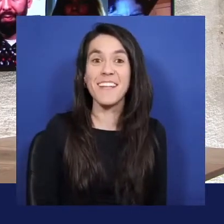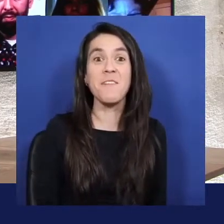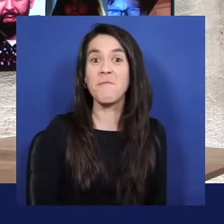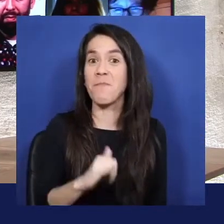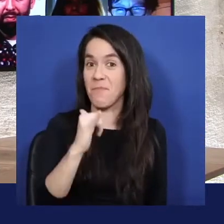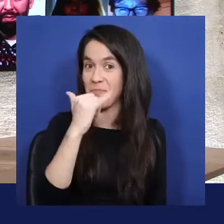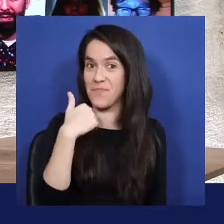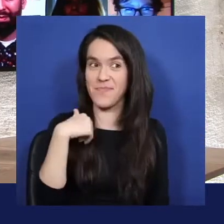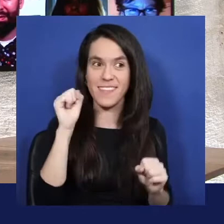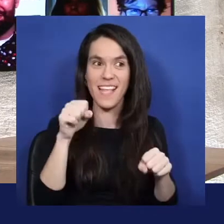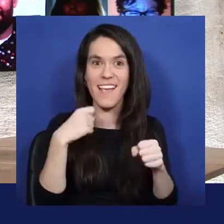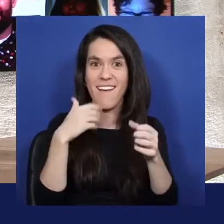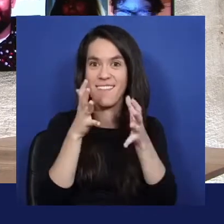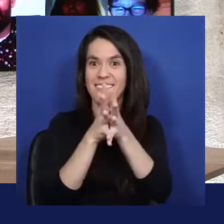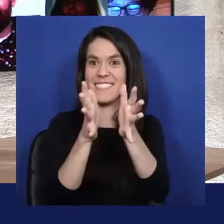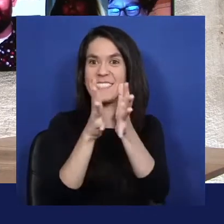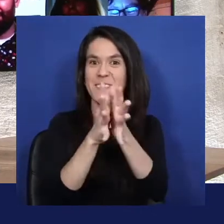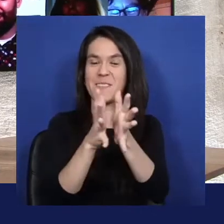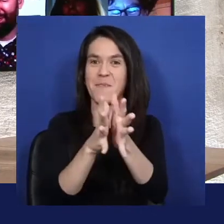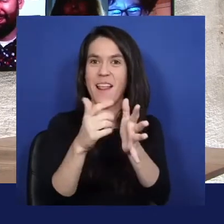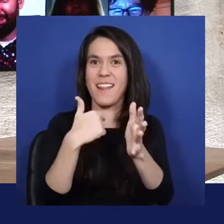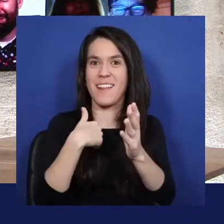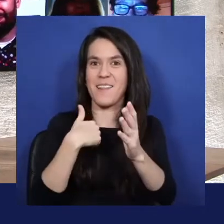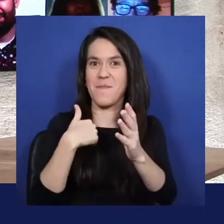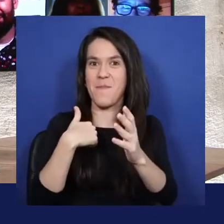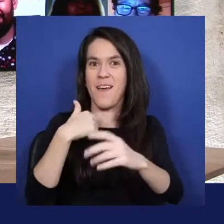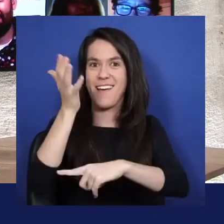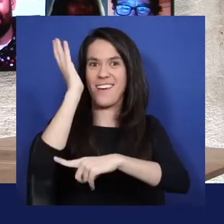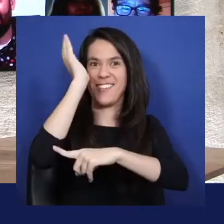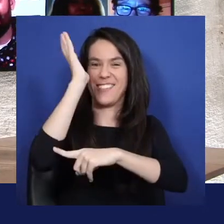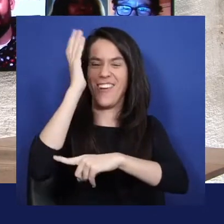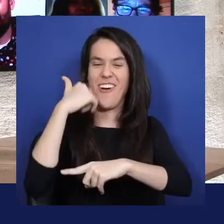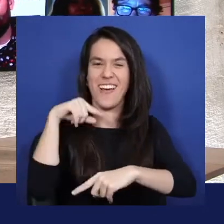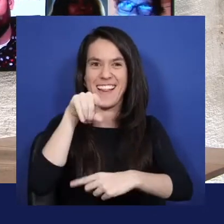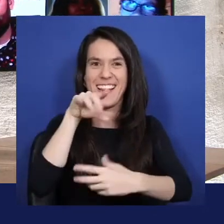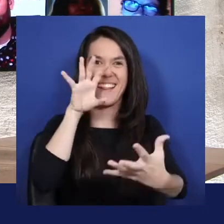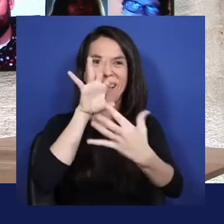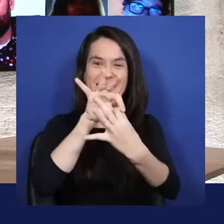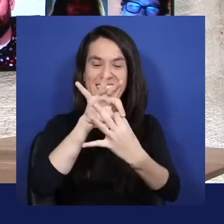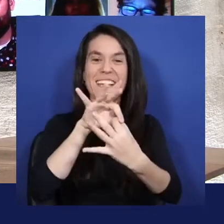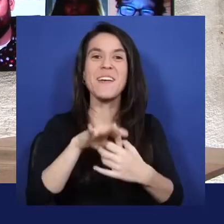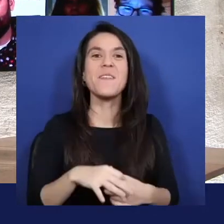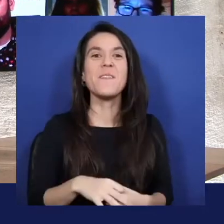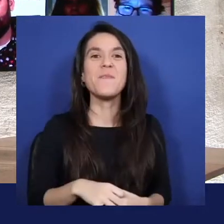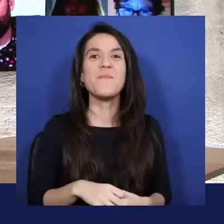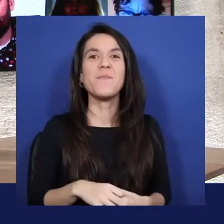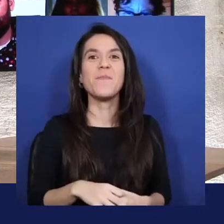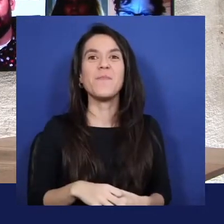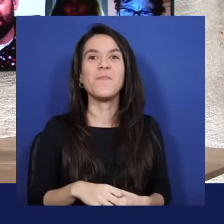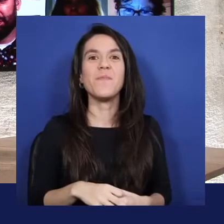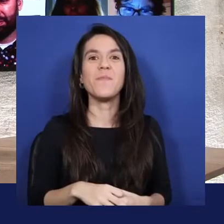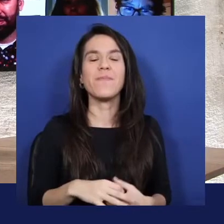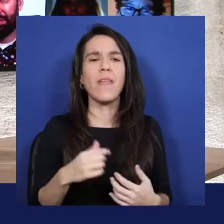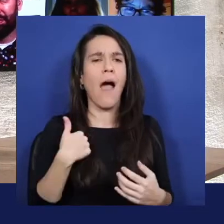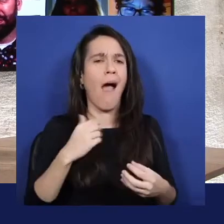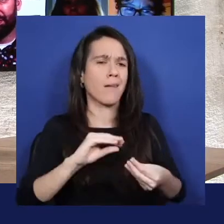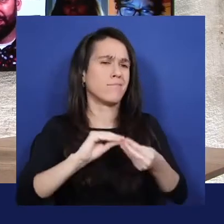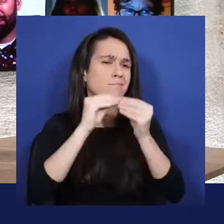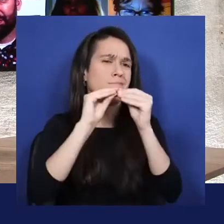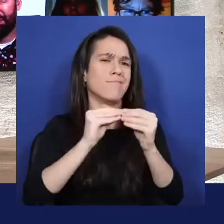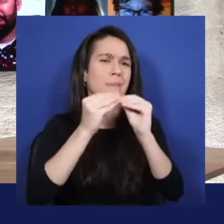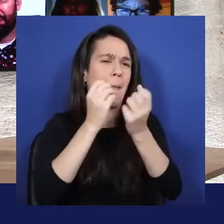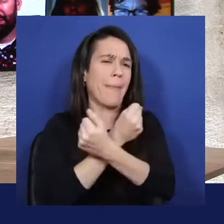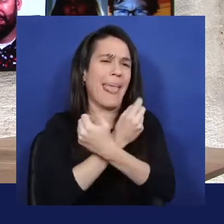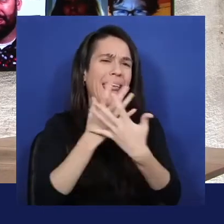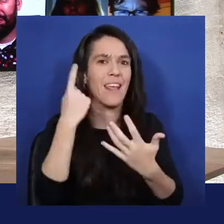prior, women, to start in AI or and prior data thought analysis. that I think if stuff. you, I'm really Can you tell us a making little things bit for about the learning starters, curve so that's